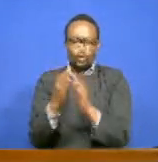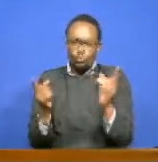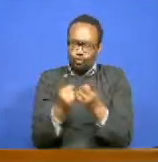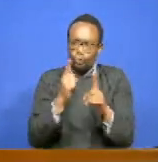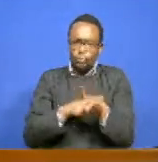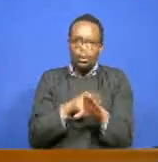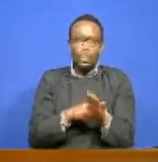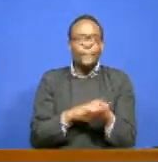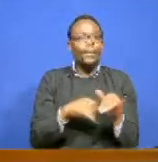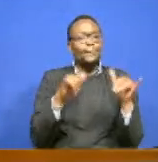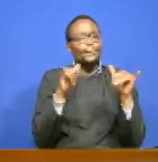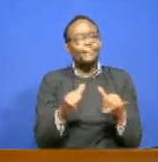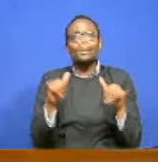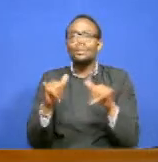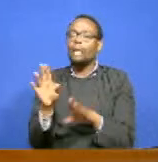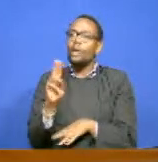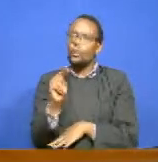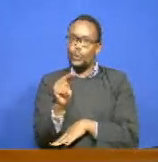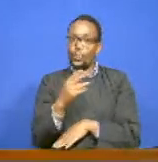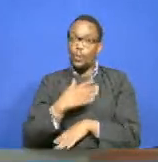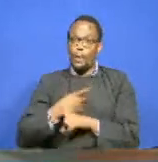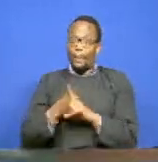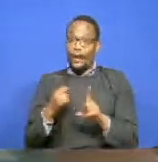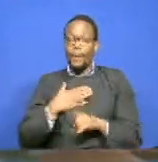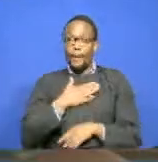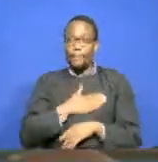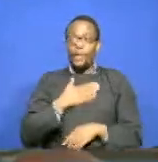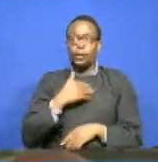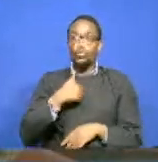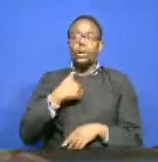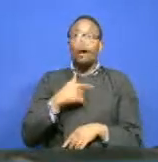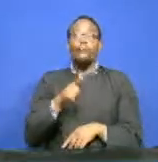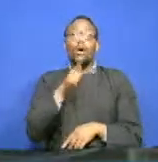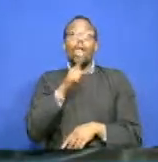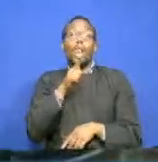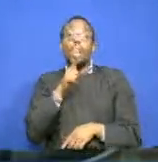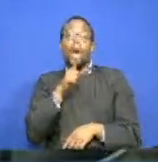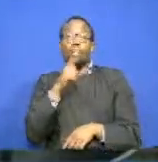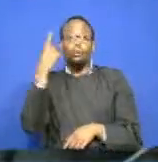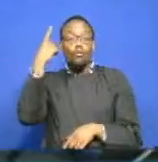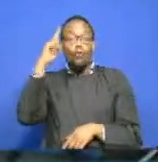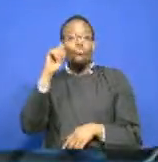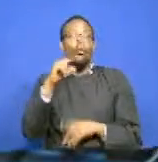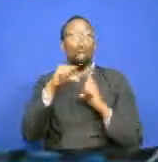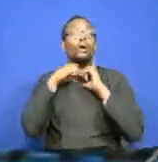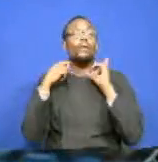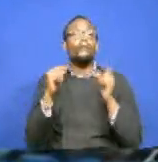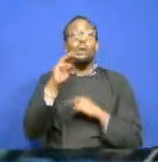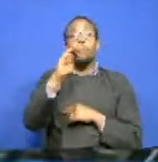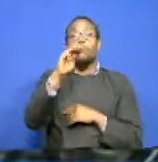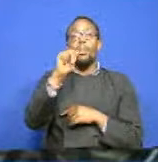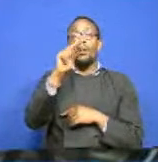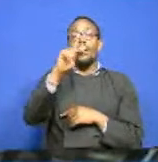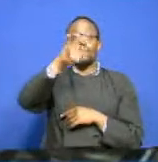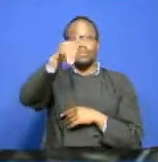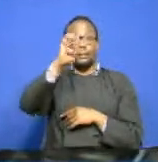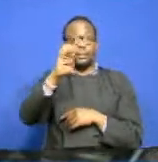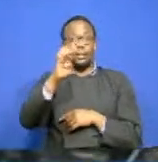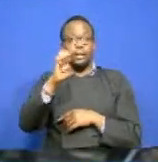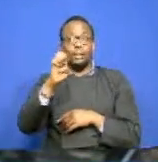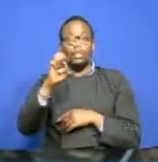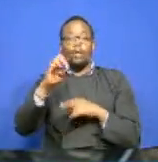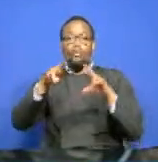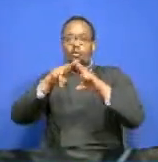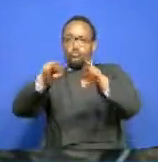don't mingle. However, we will have the luncheon for Reverend Manje at the auditorium, and I know